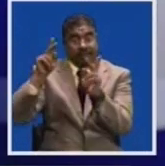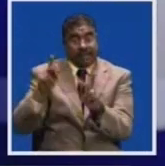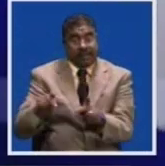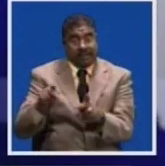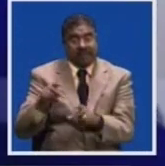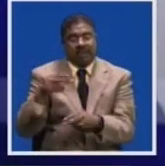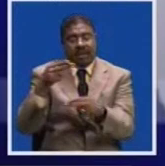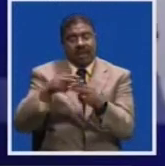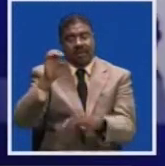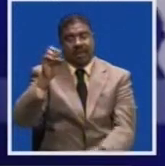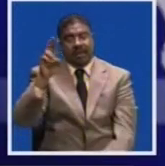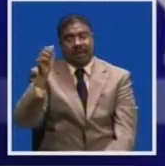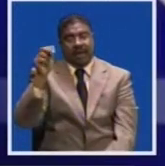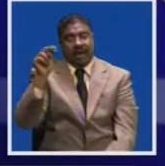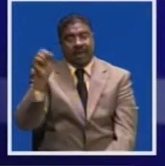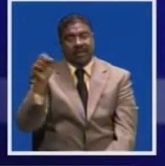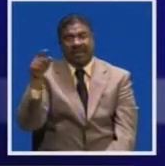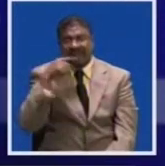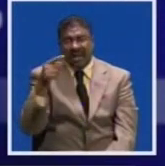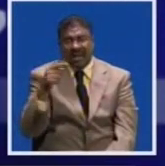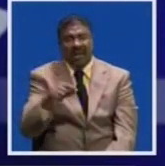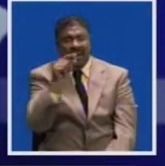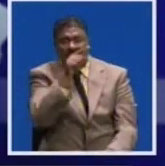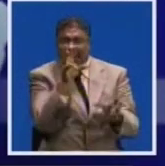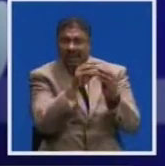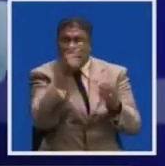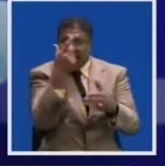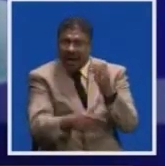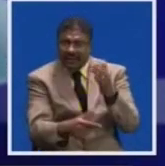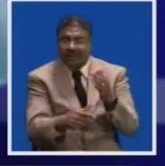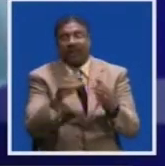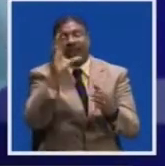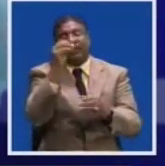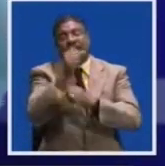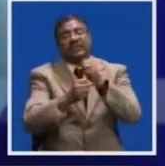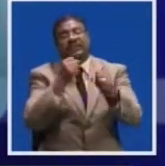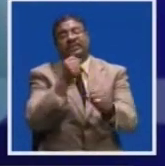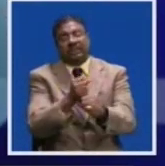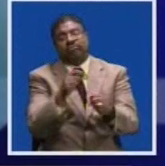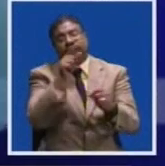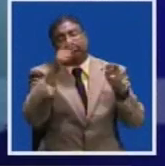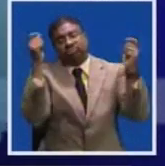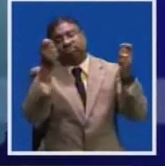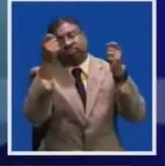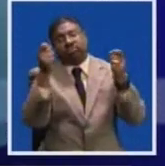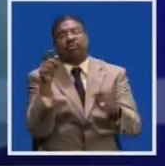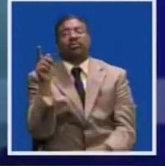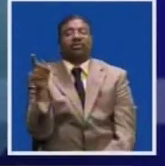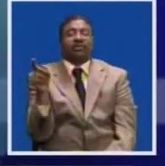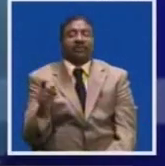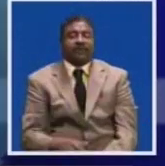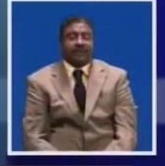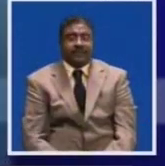the significance of the conference was to celebrate the 50-year milestone of existence of the CPA African branch.